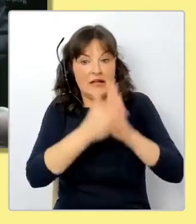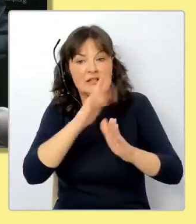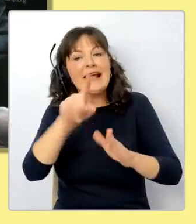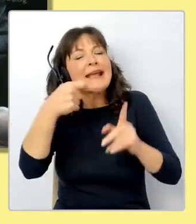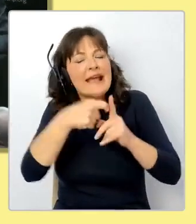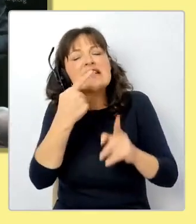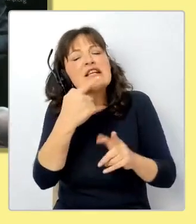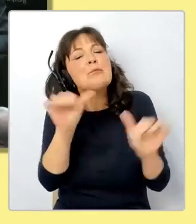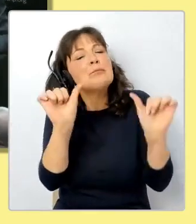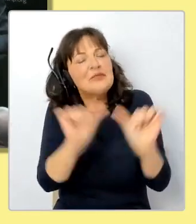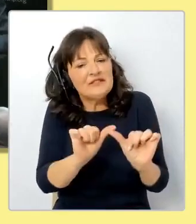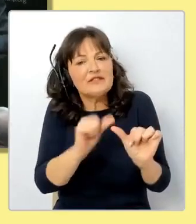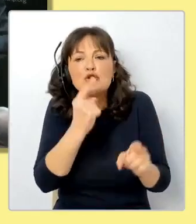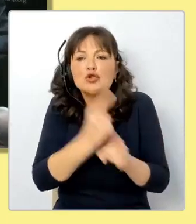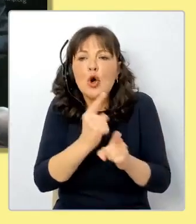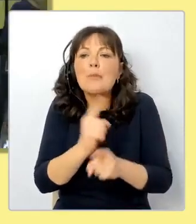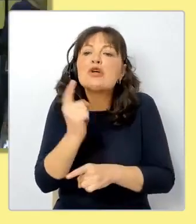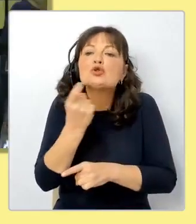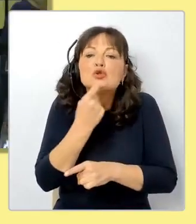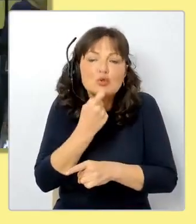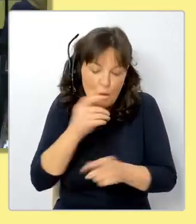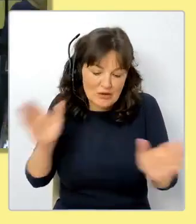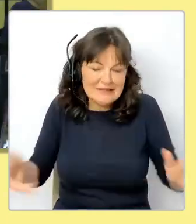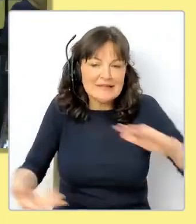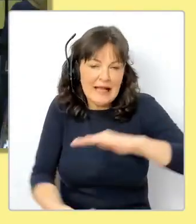just say a word or two more now you've been asked it? Yeah,